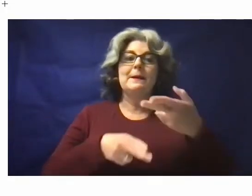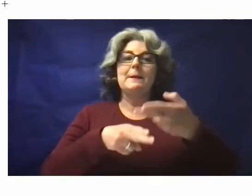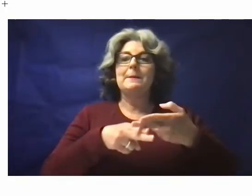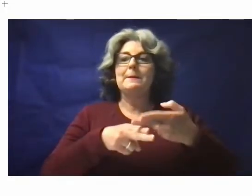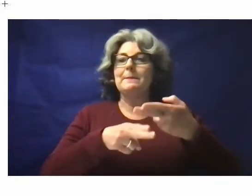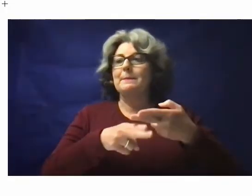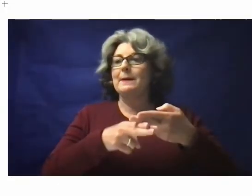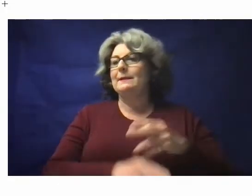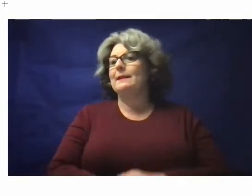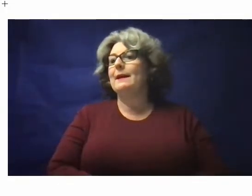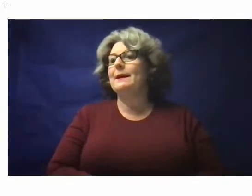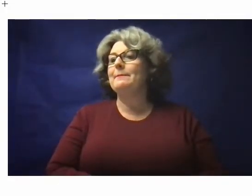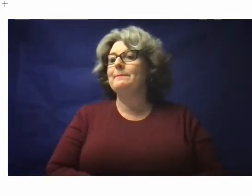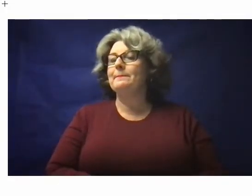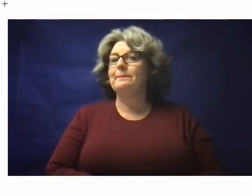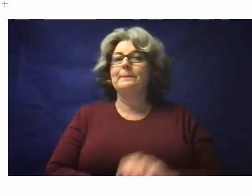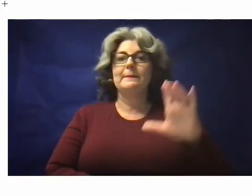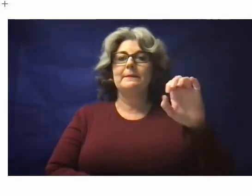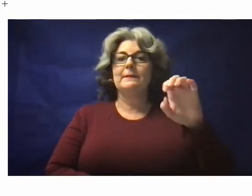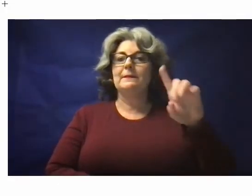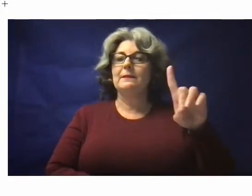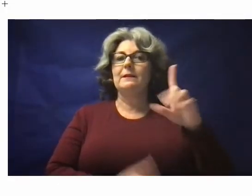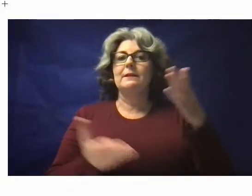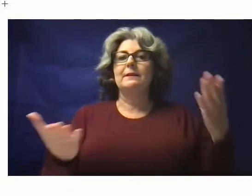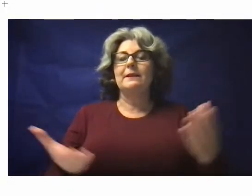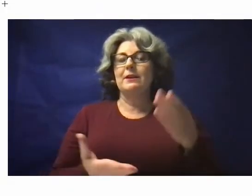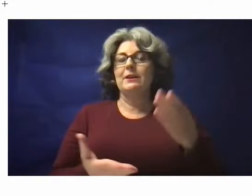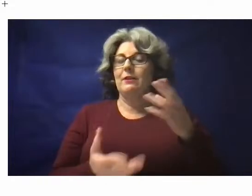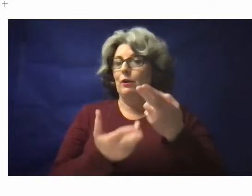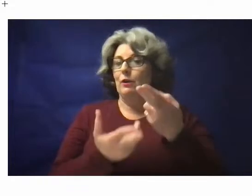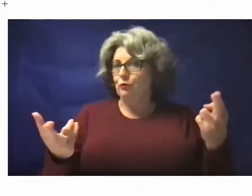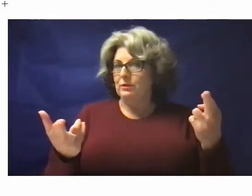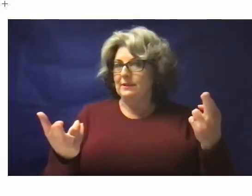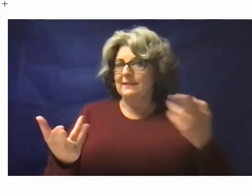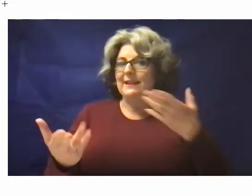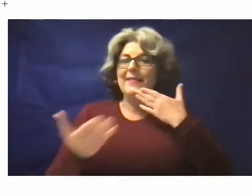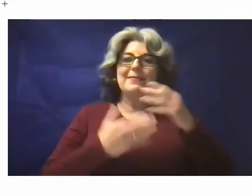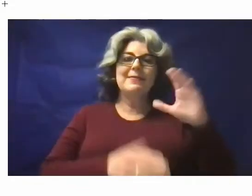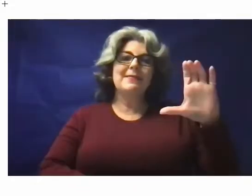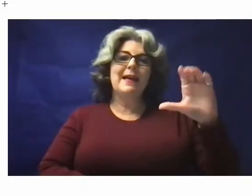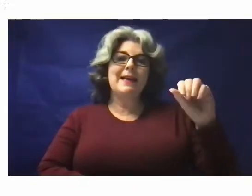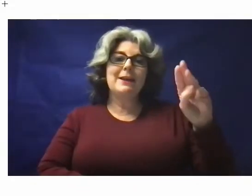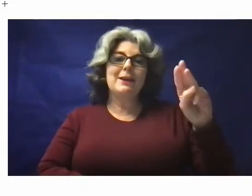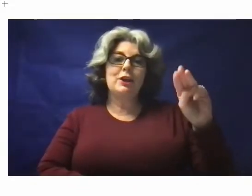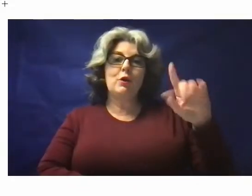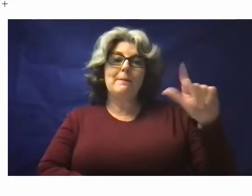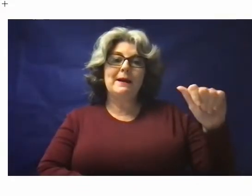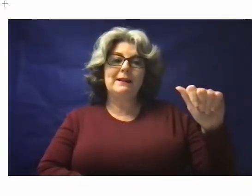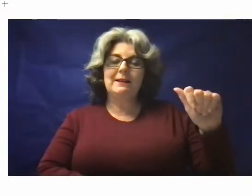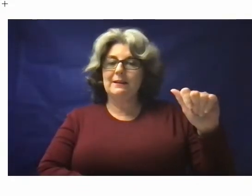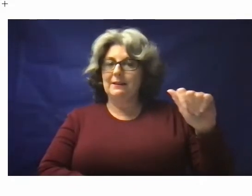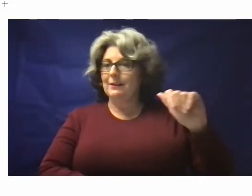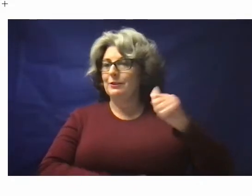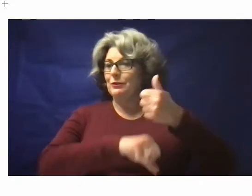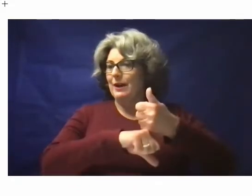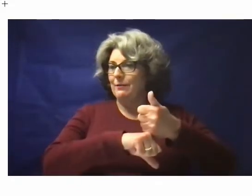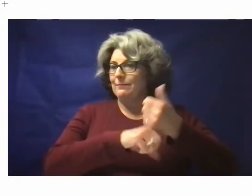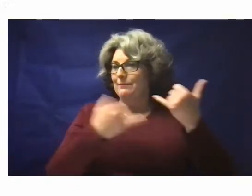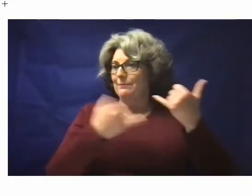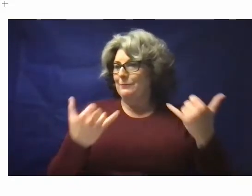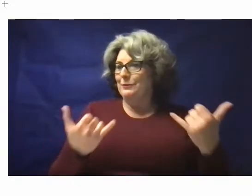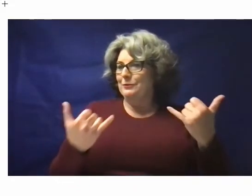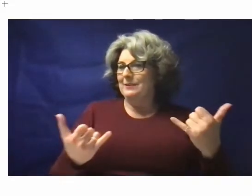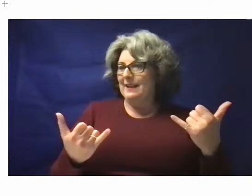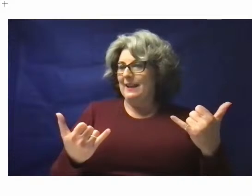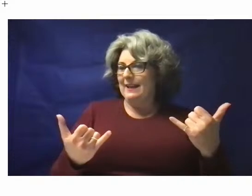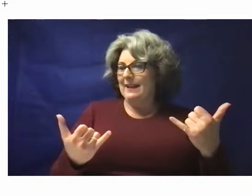chair advisor with Resourcing. And thank you so much, Camila, for helping to put together this presentation. And Camila is doing an